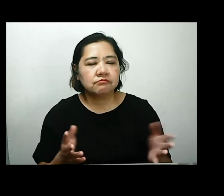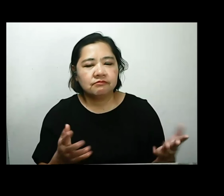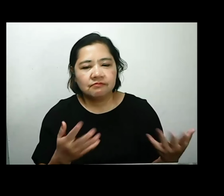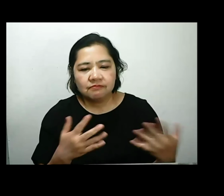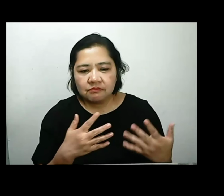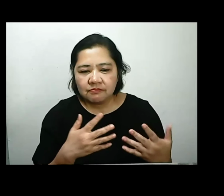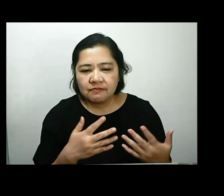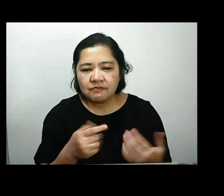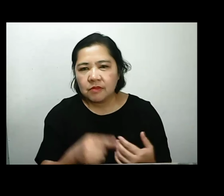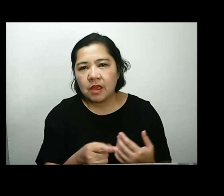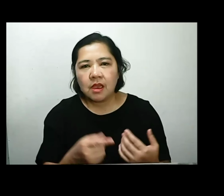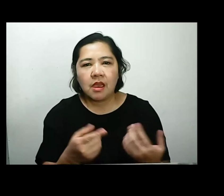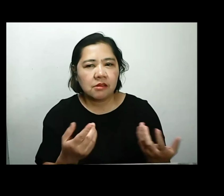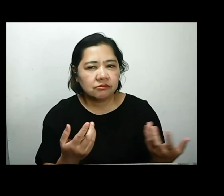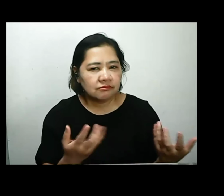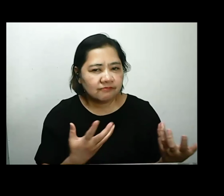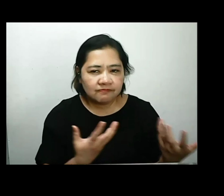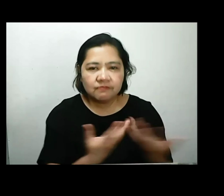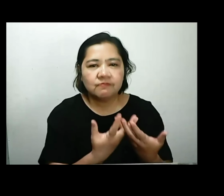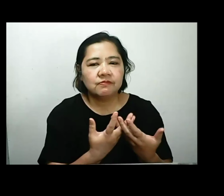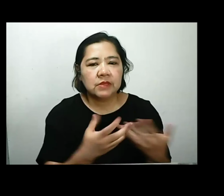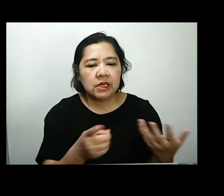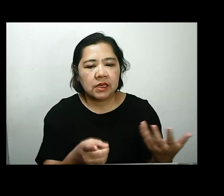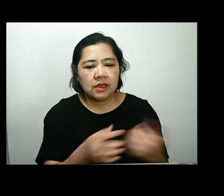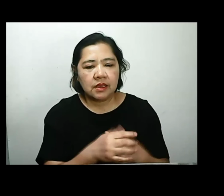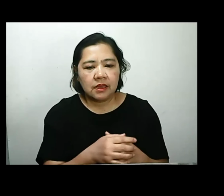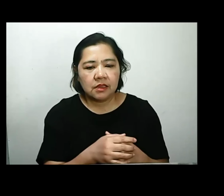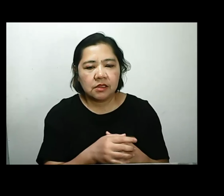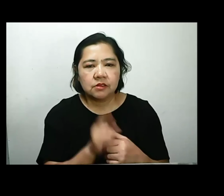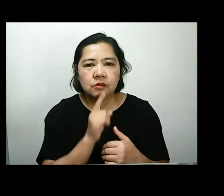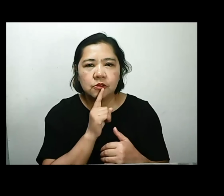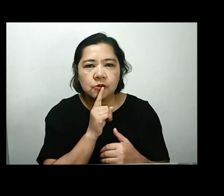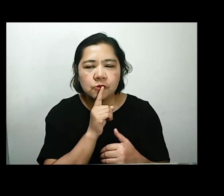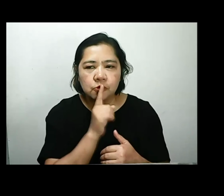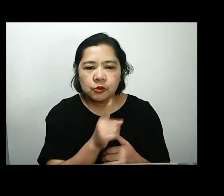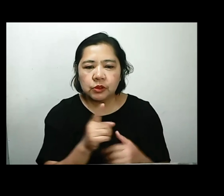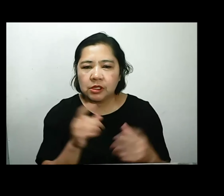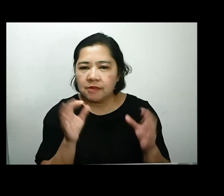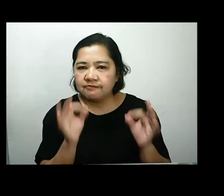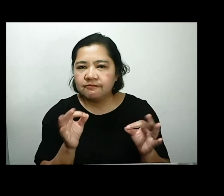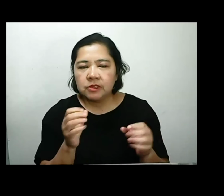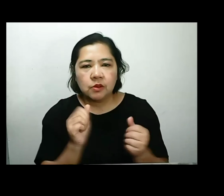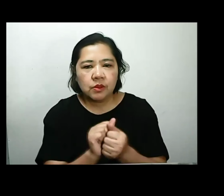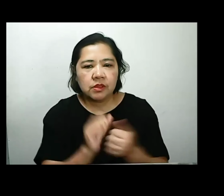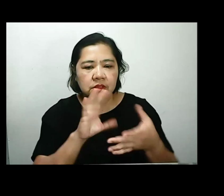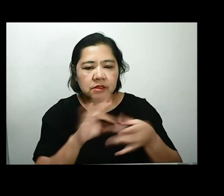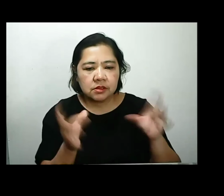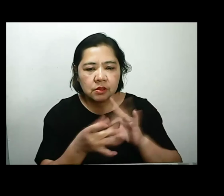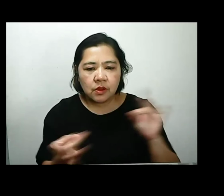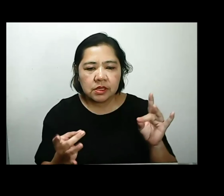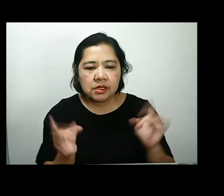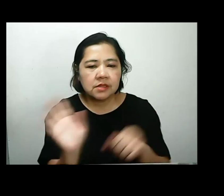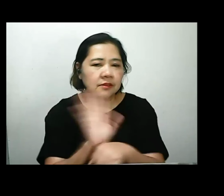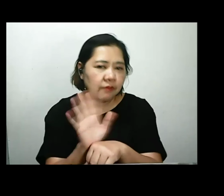very clinical and very, you know, antiseptic. But with stories and films